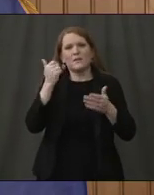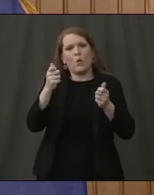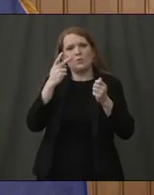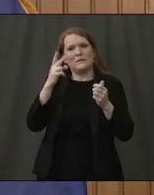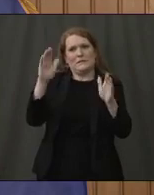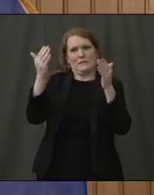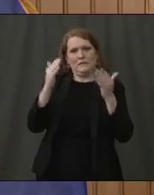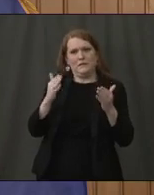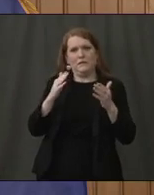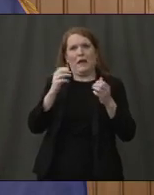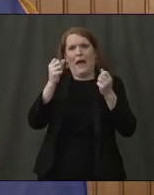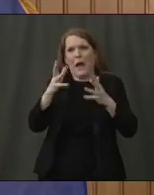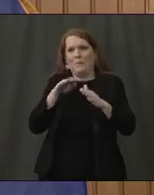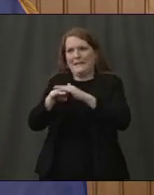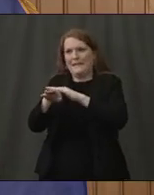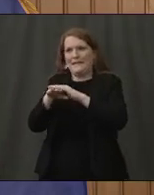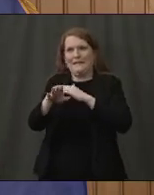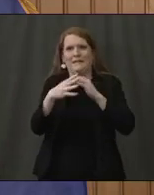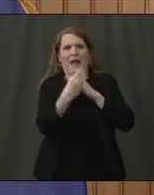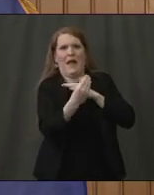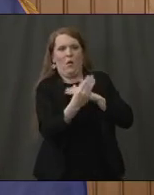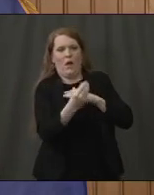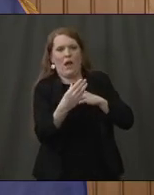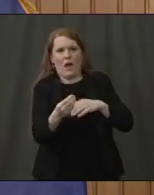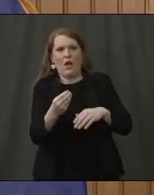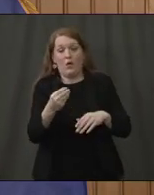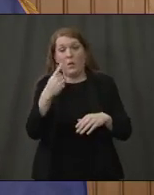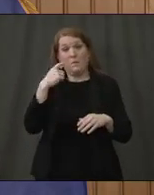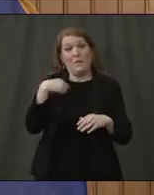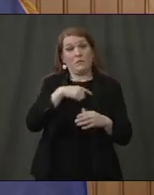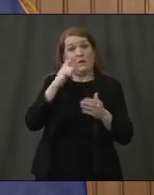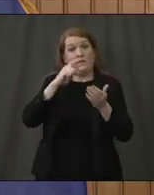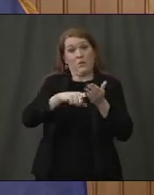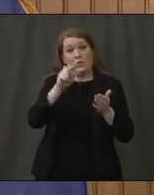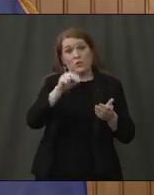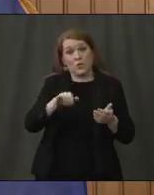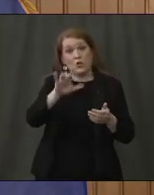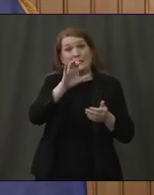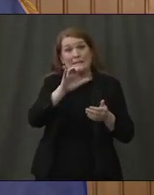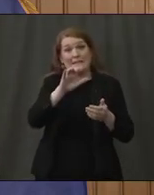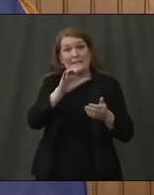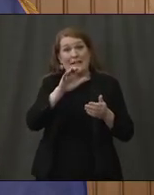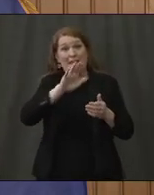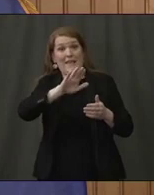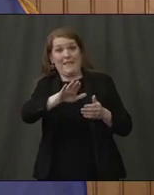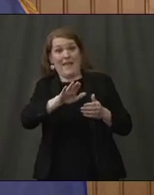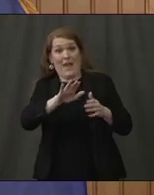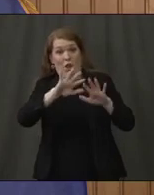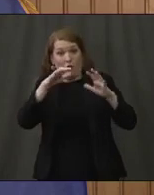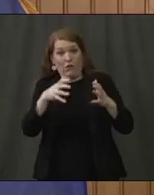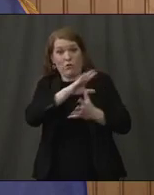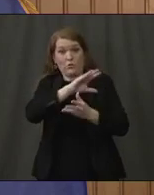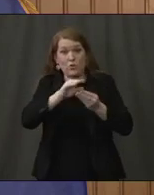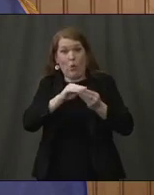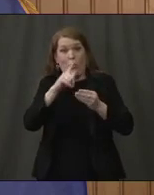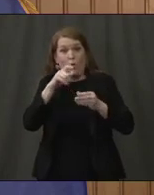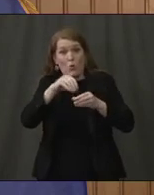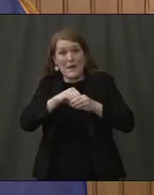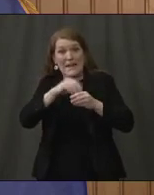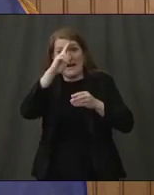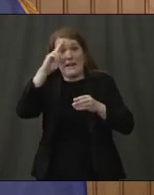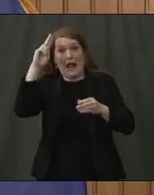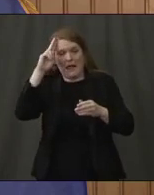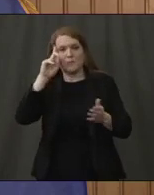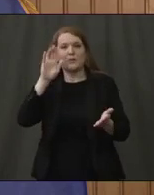of the net increase in hospitalizations actually went down. They're building a little bit more capacity. And I think you're going to see